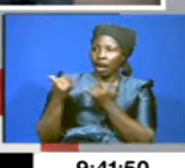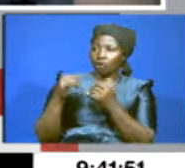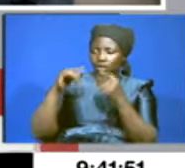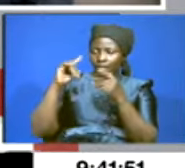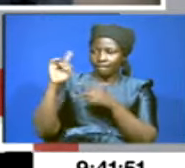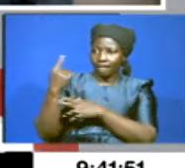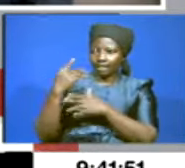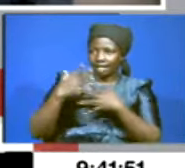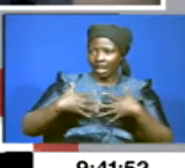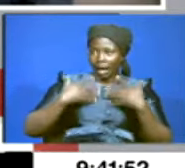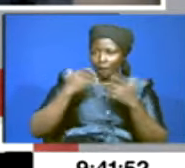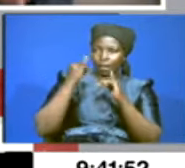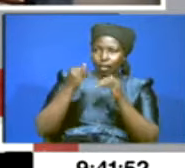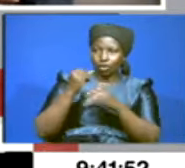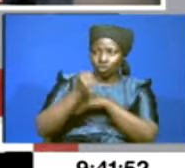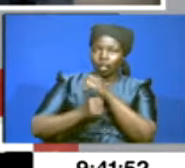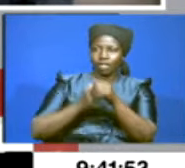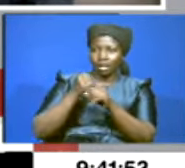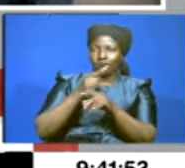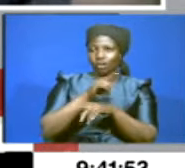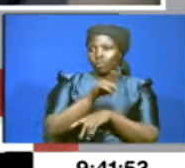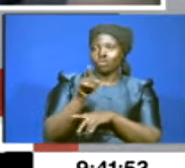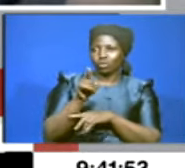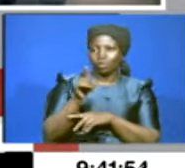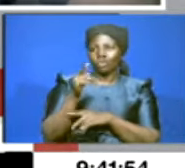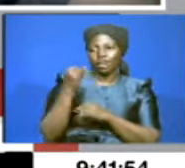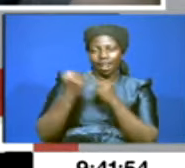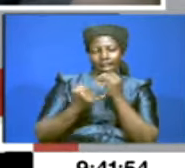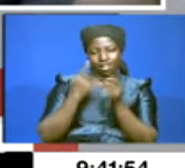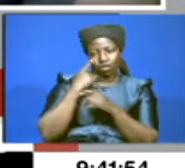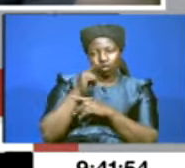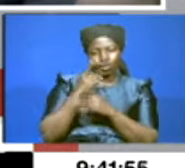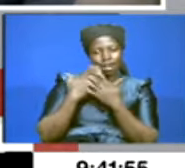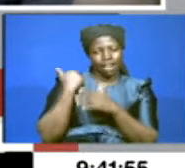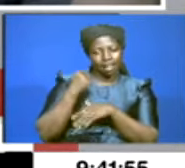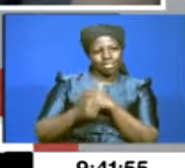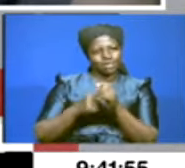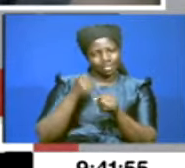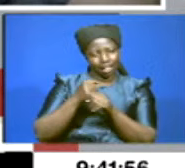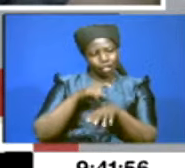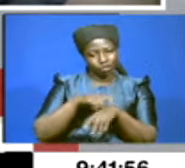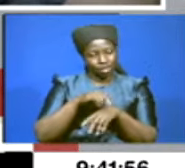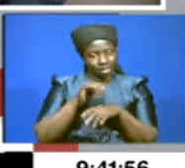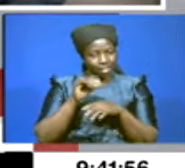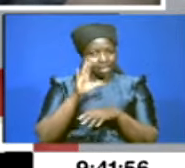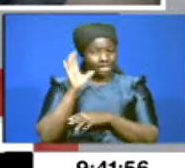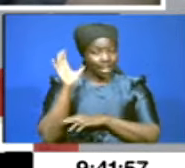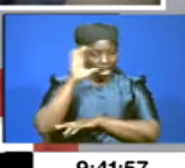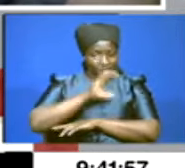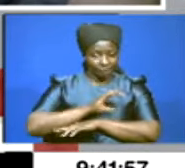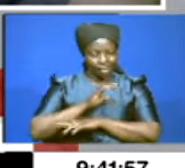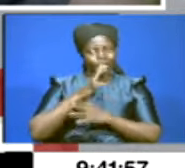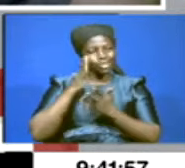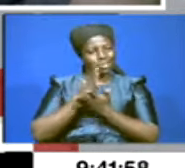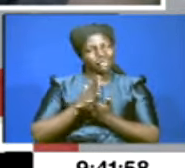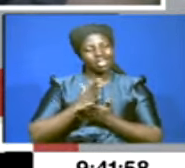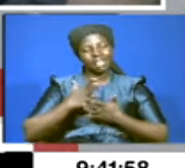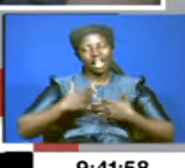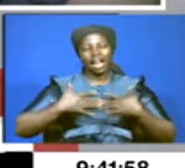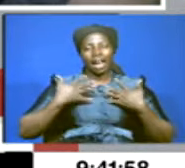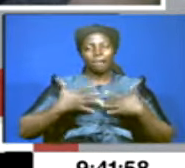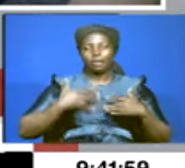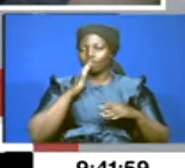to you. I last saw you last year. Yeah, I remember over Christmas. Yes. Yeah, it's always a pleasure to be back with you here,